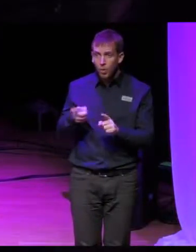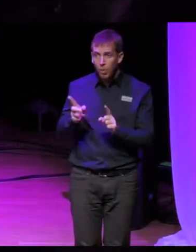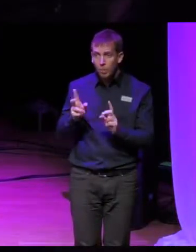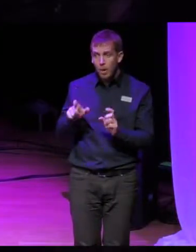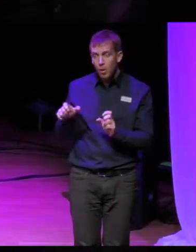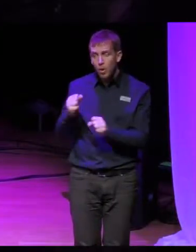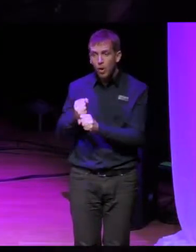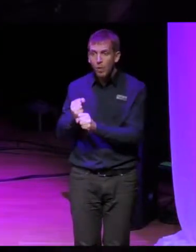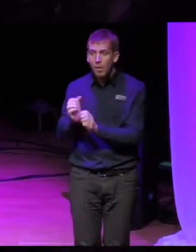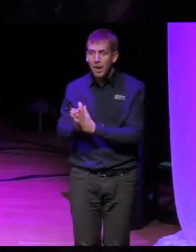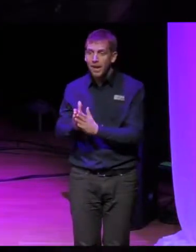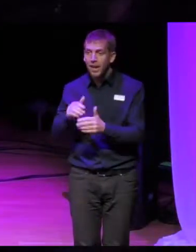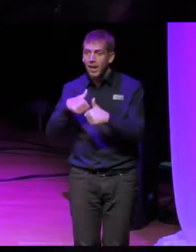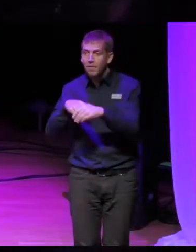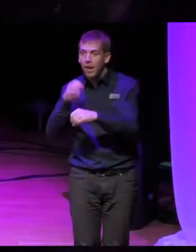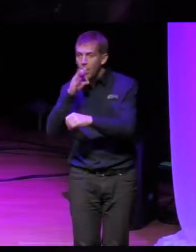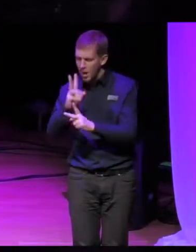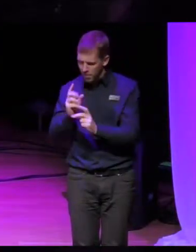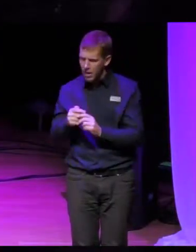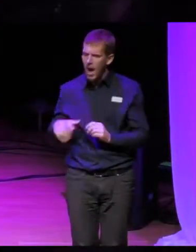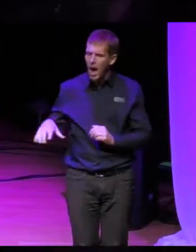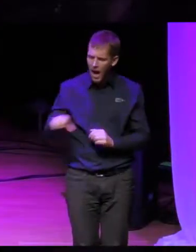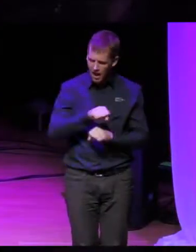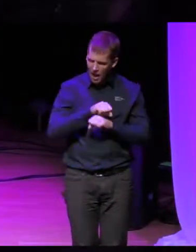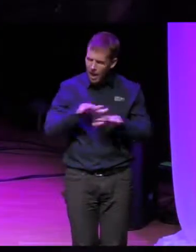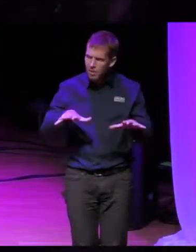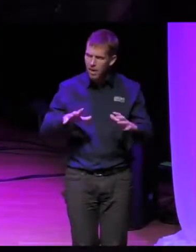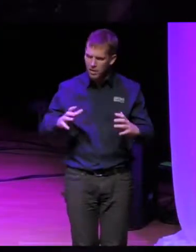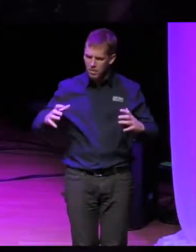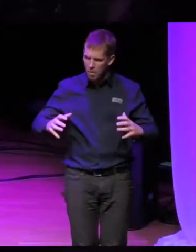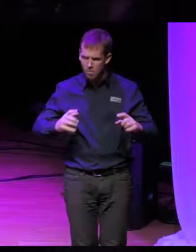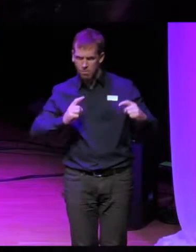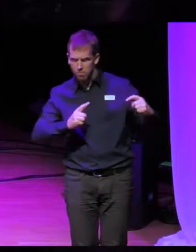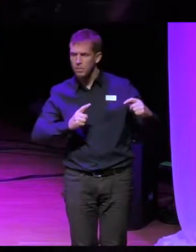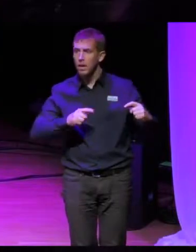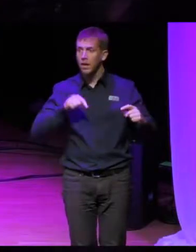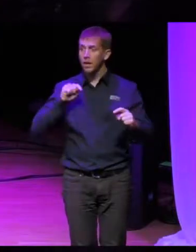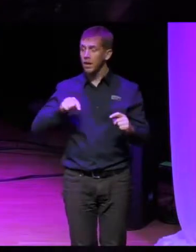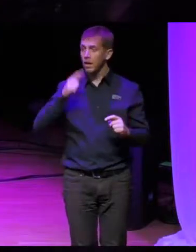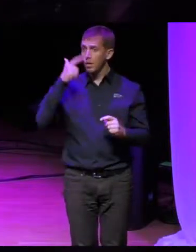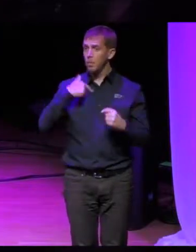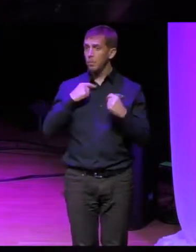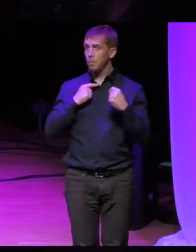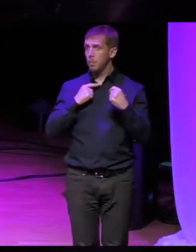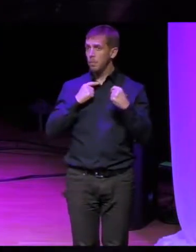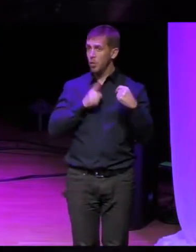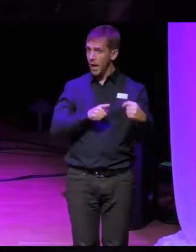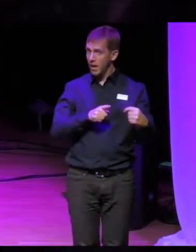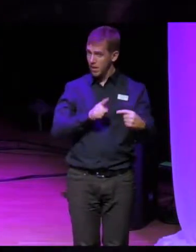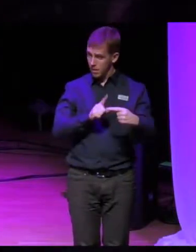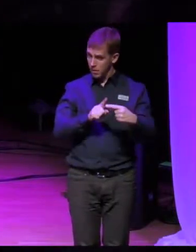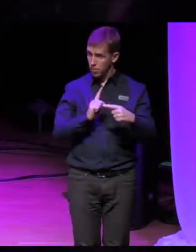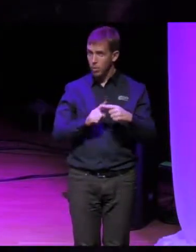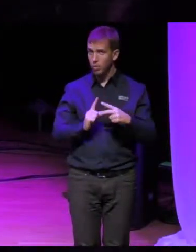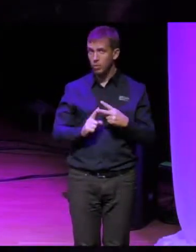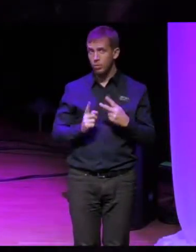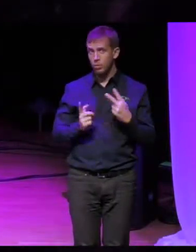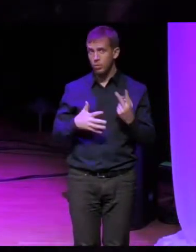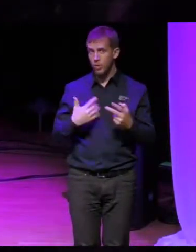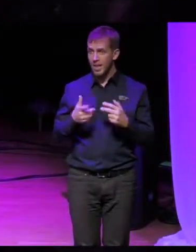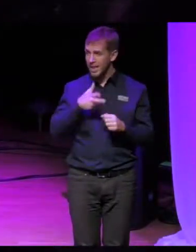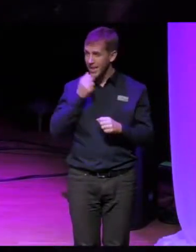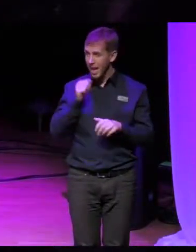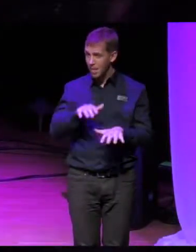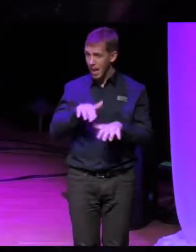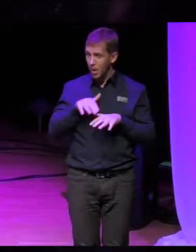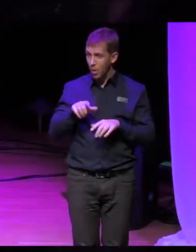wider group of people who really protested. And I think that the protests and the quick reaction by